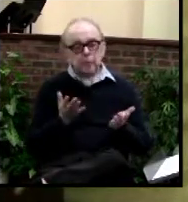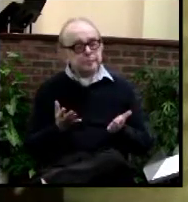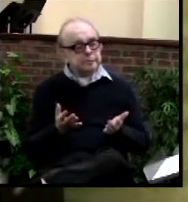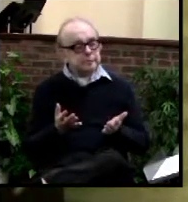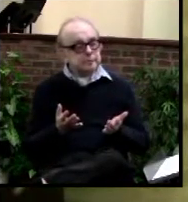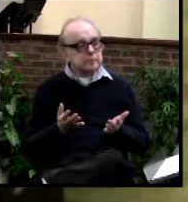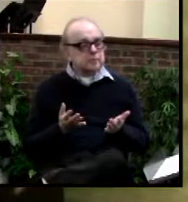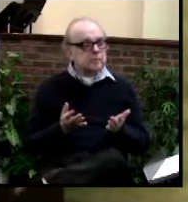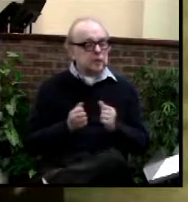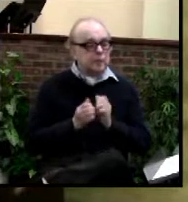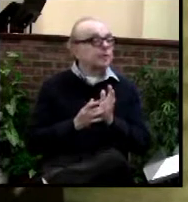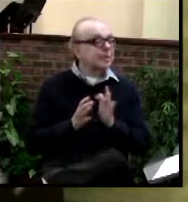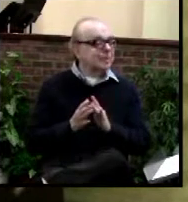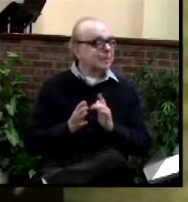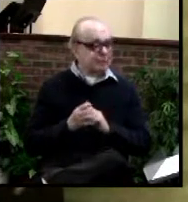With Jesus.